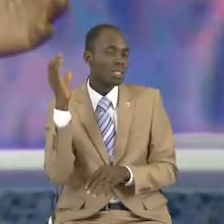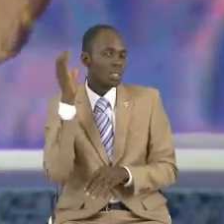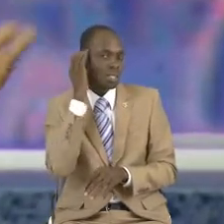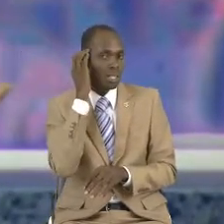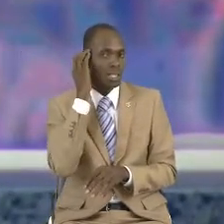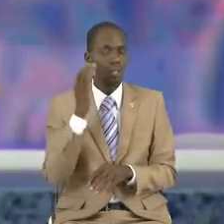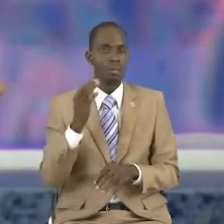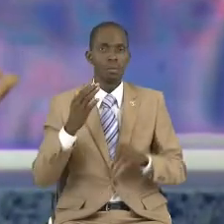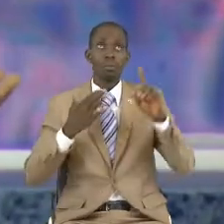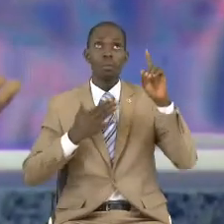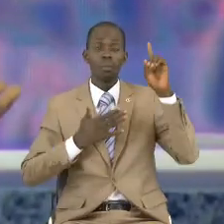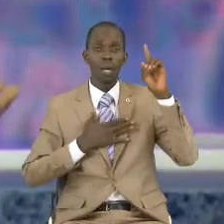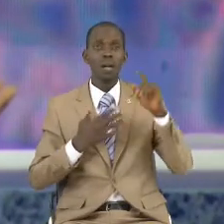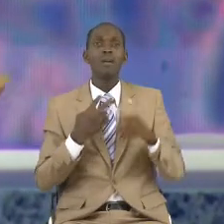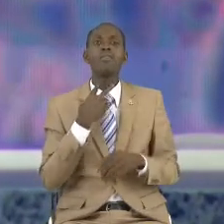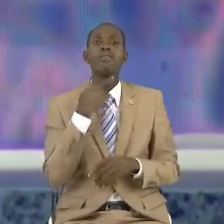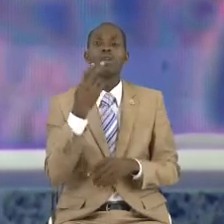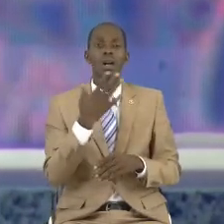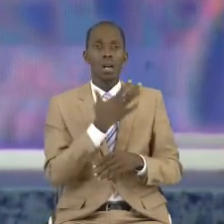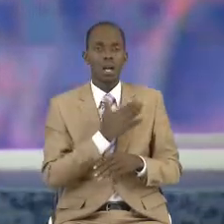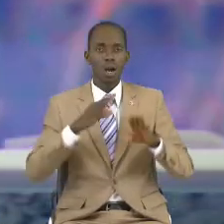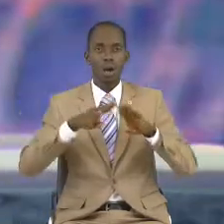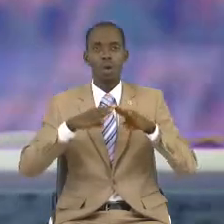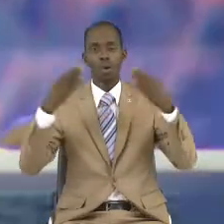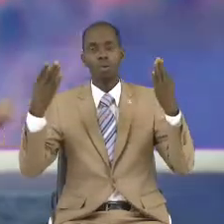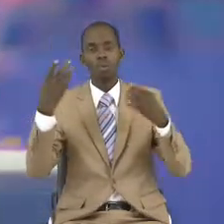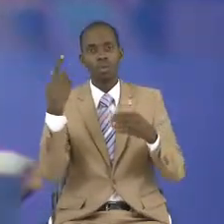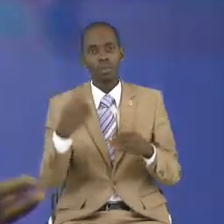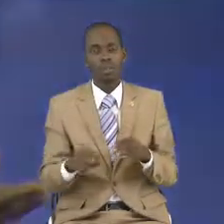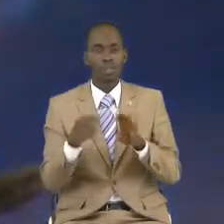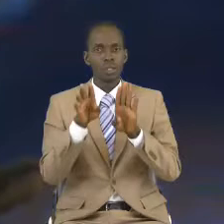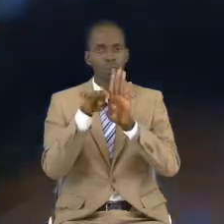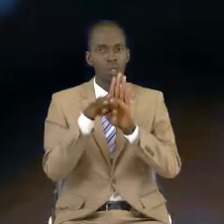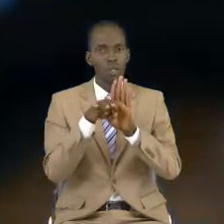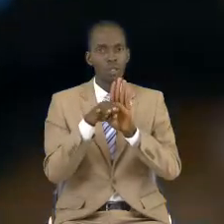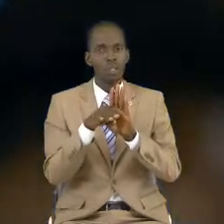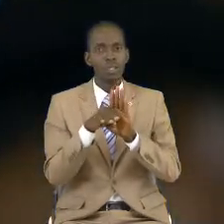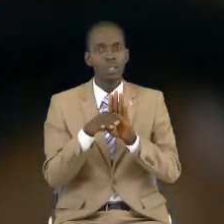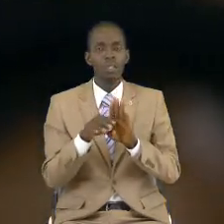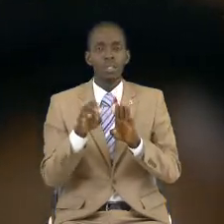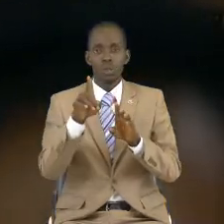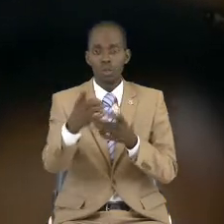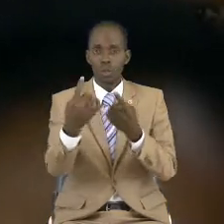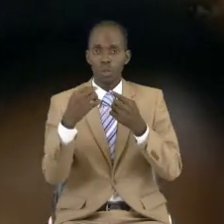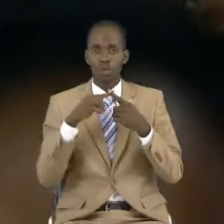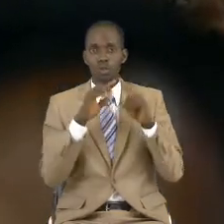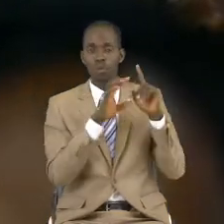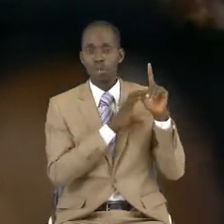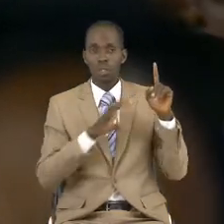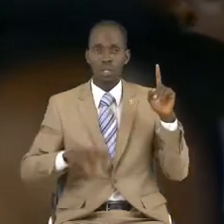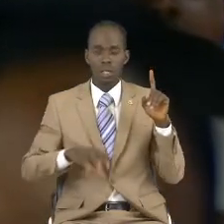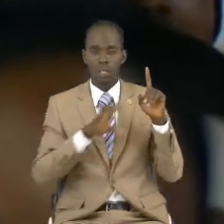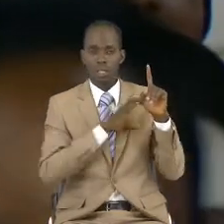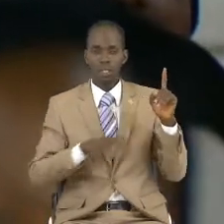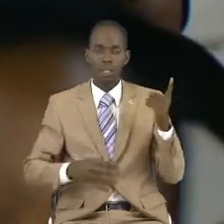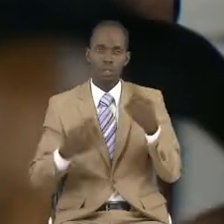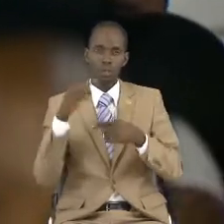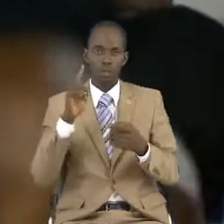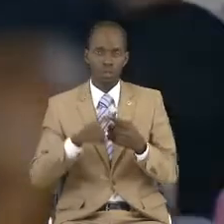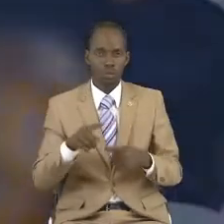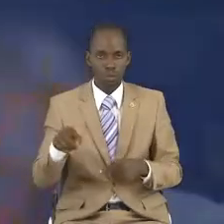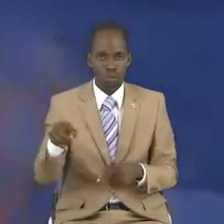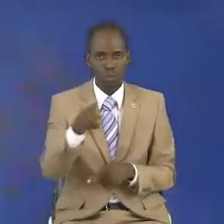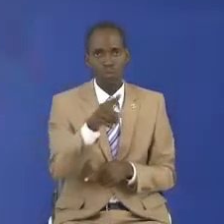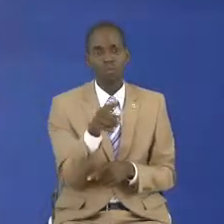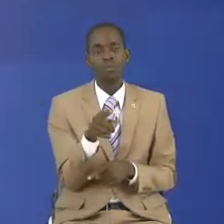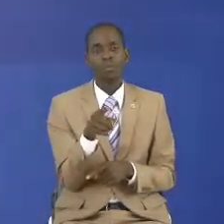and opens the door he comes to christ and christ comes to him there